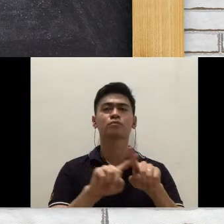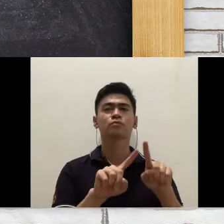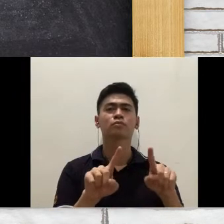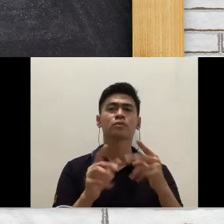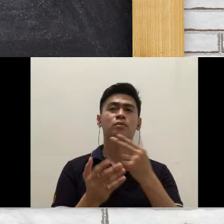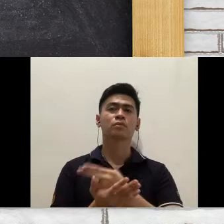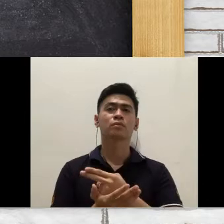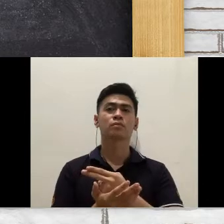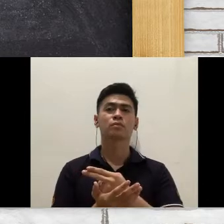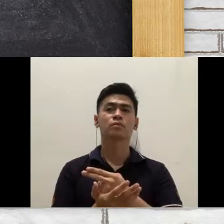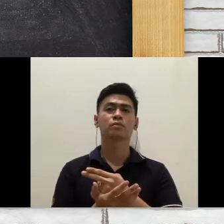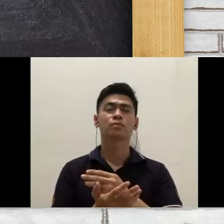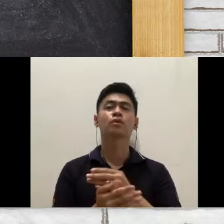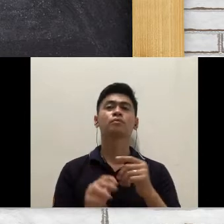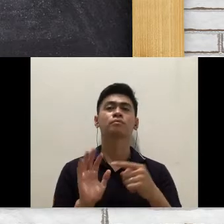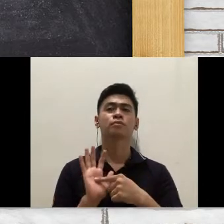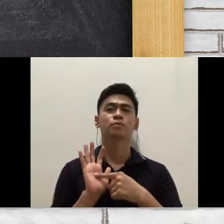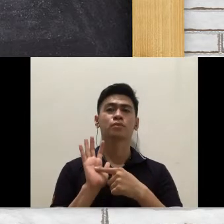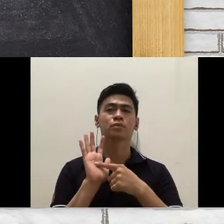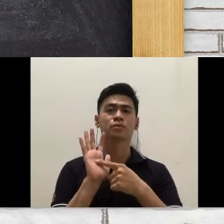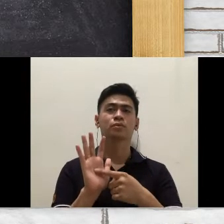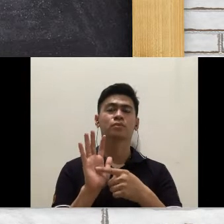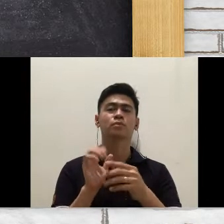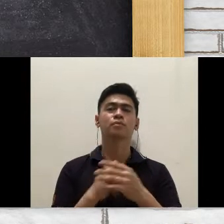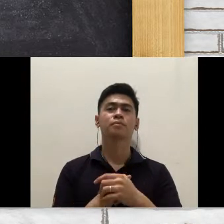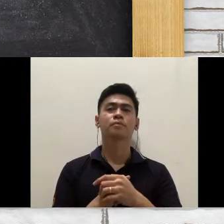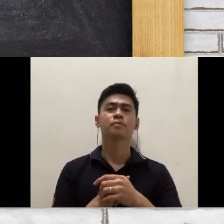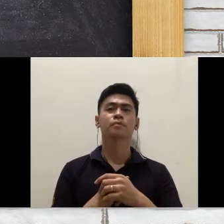of crisis.